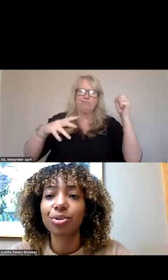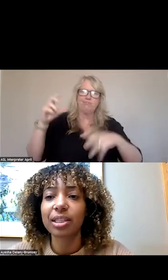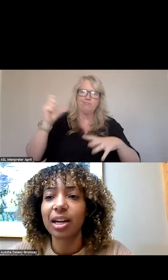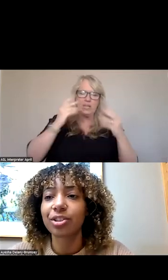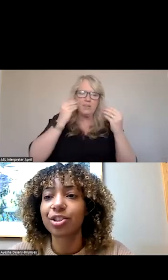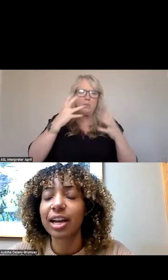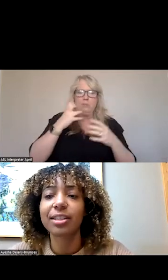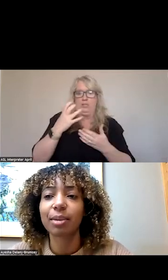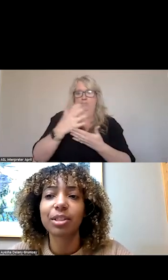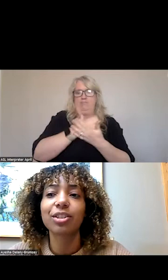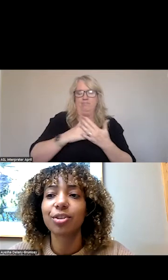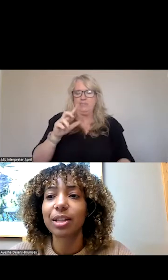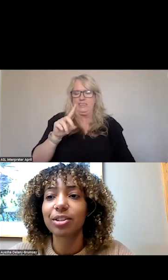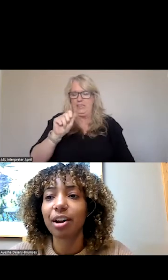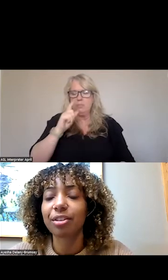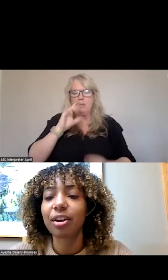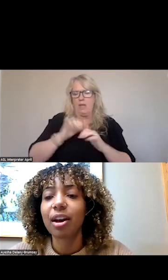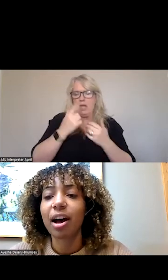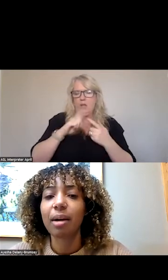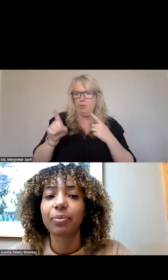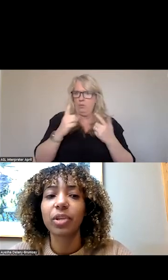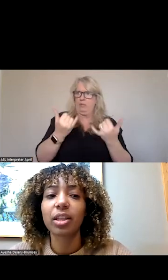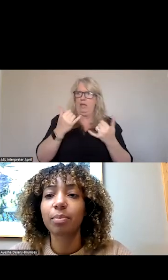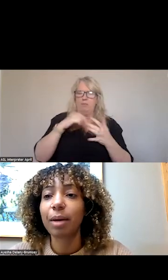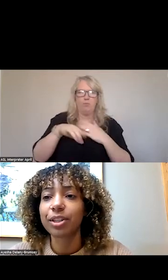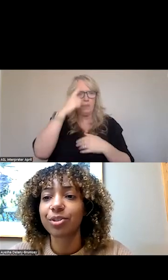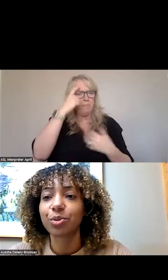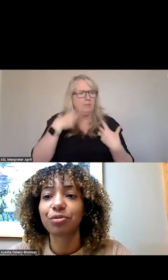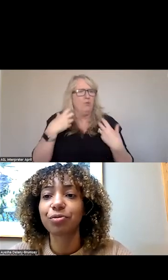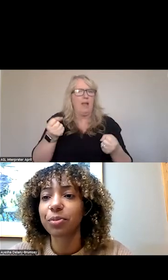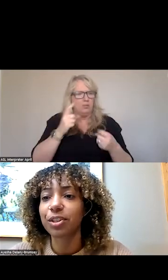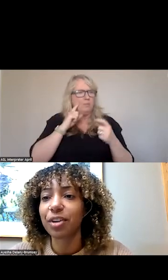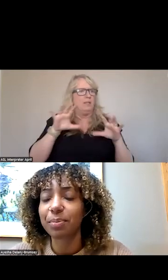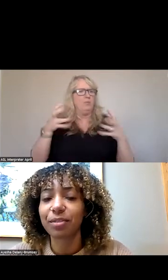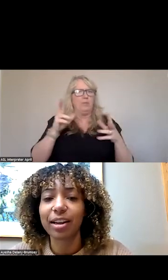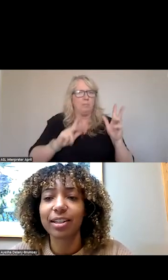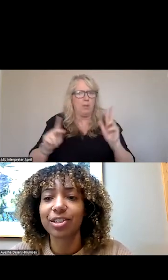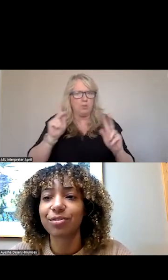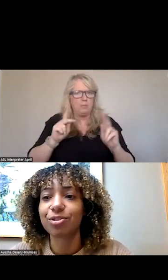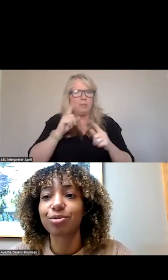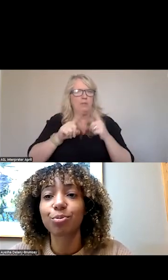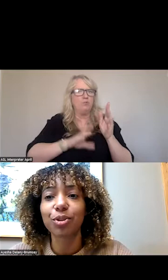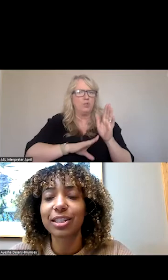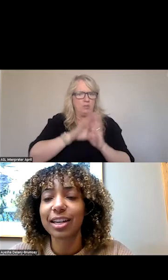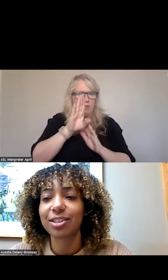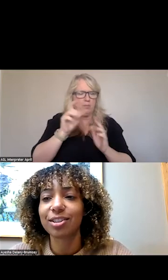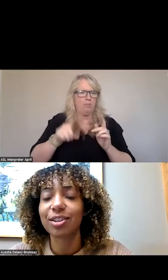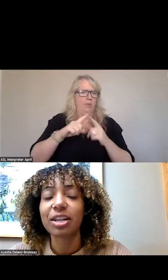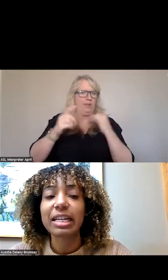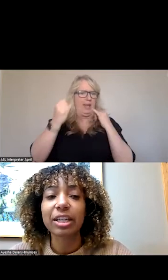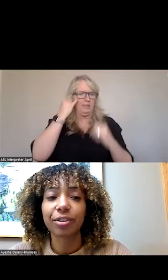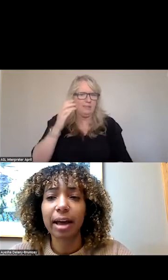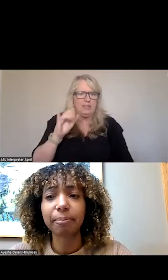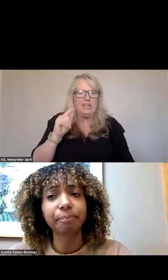are using to understand the segmentation of mental health in the population, which will inform the development of that initiative. So super excited